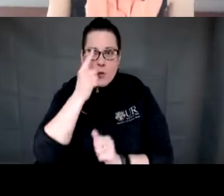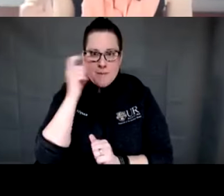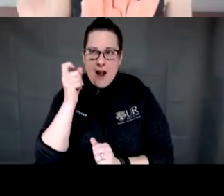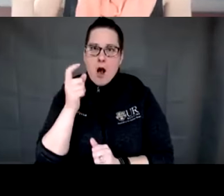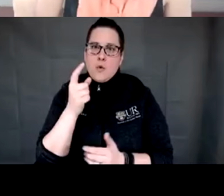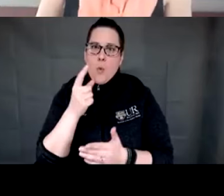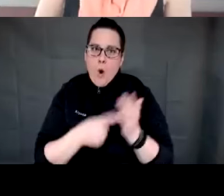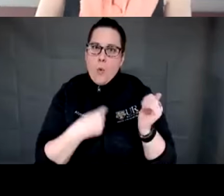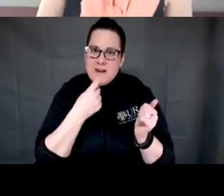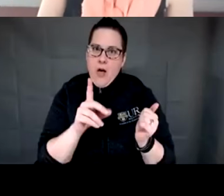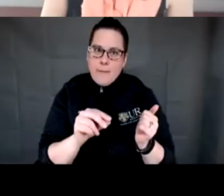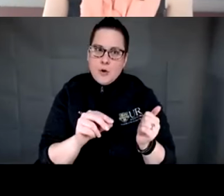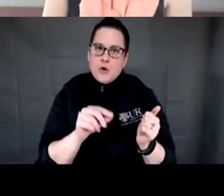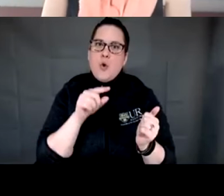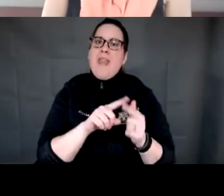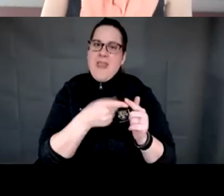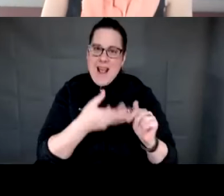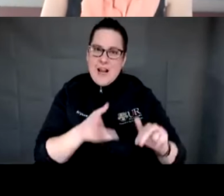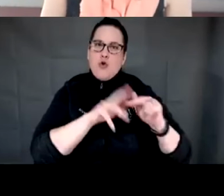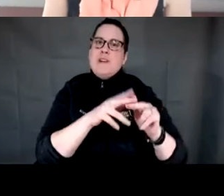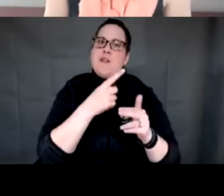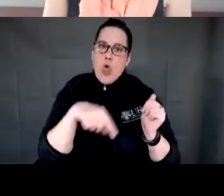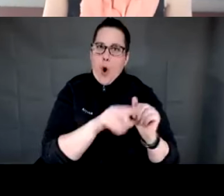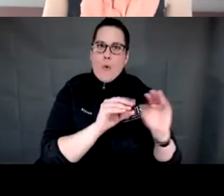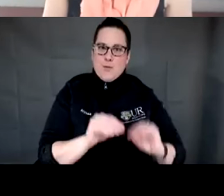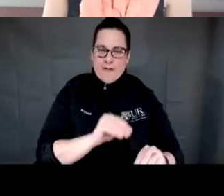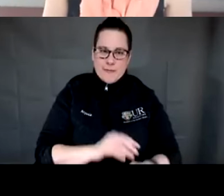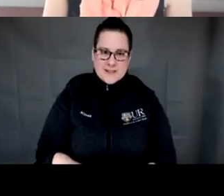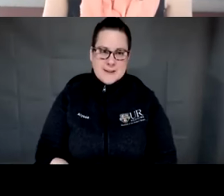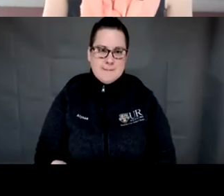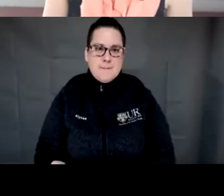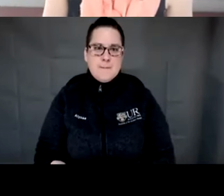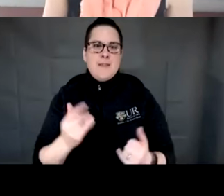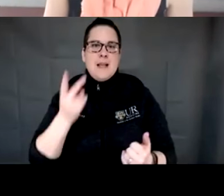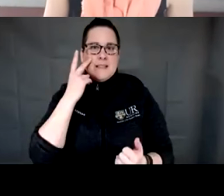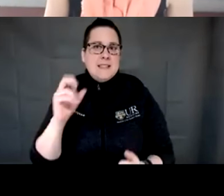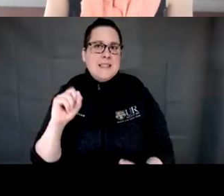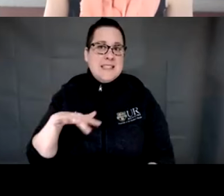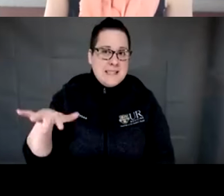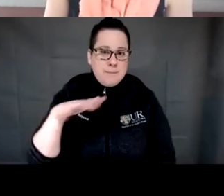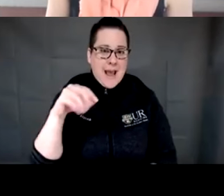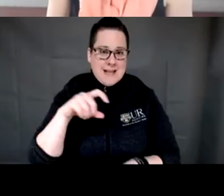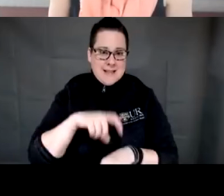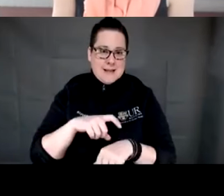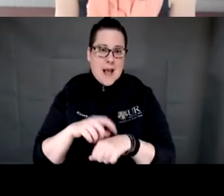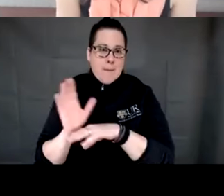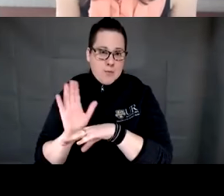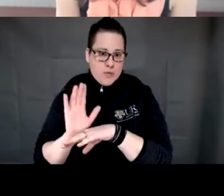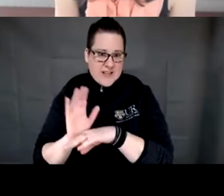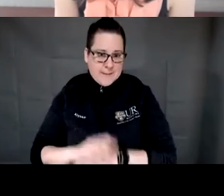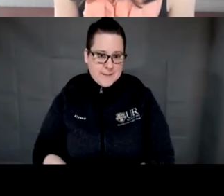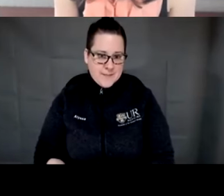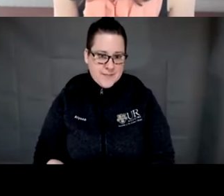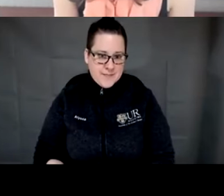instructed movements have a bit of an uptick at that time. So now I'll just unfold this in space and time, which would be a movie. So now you